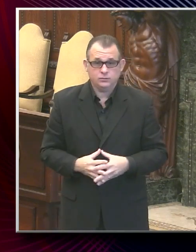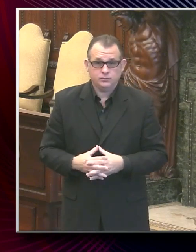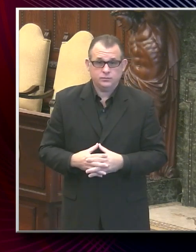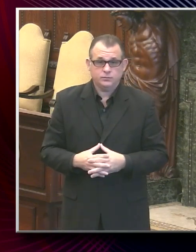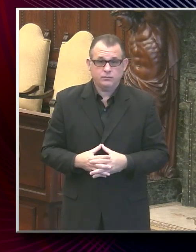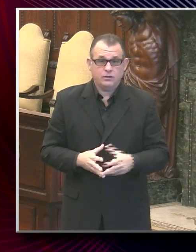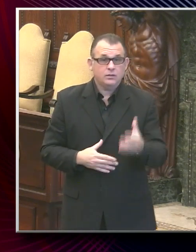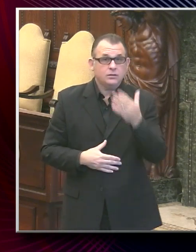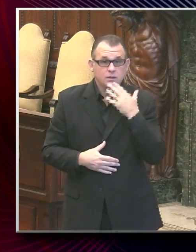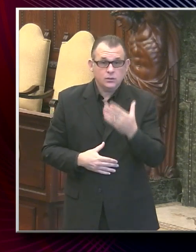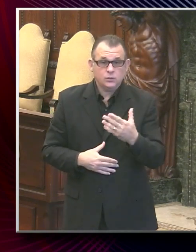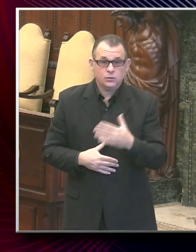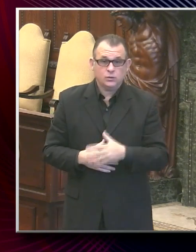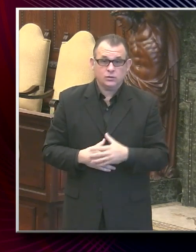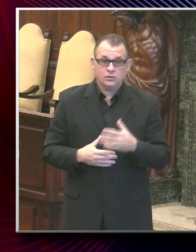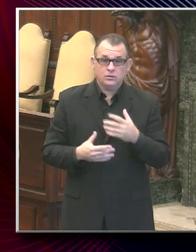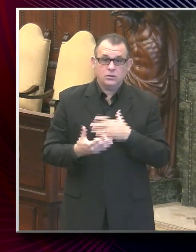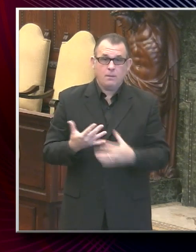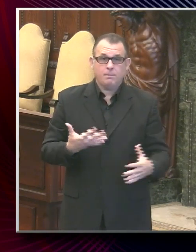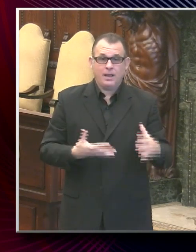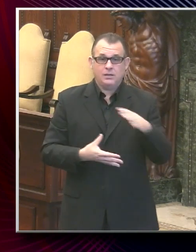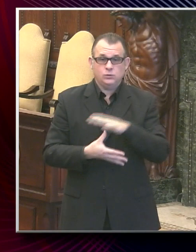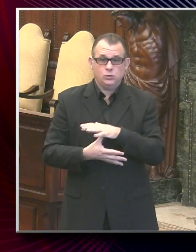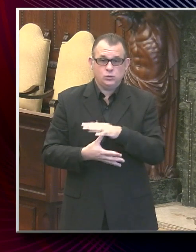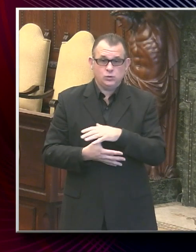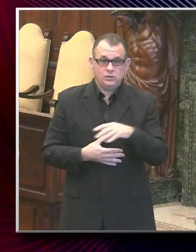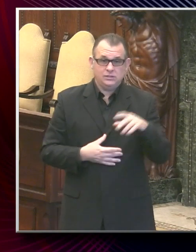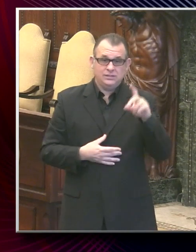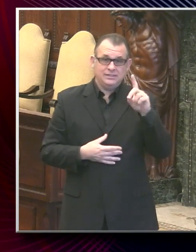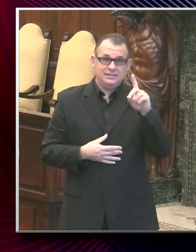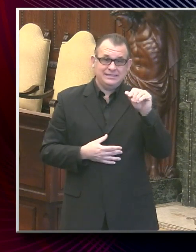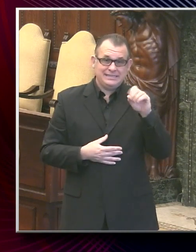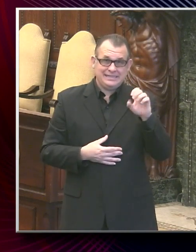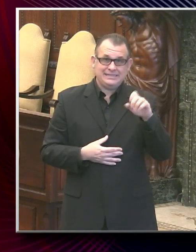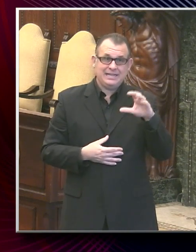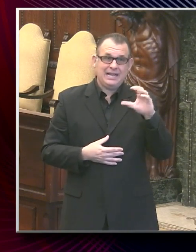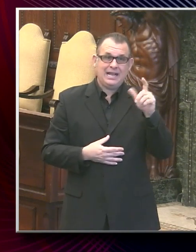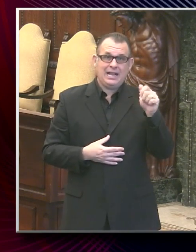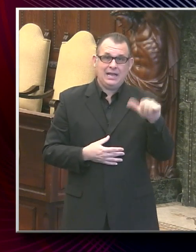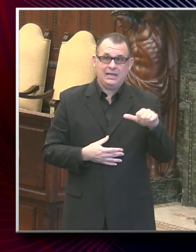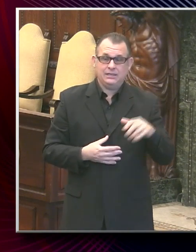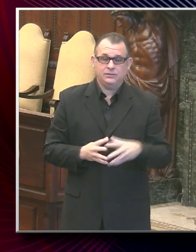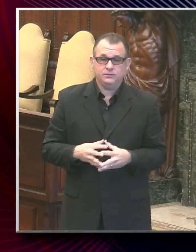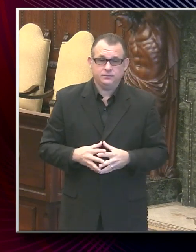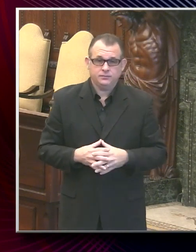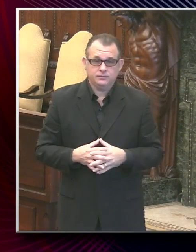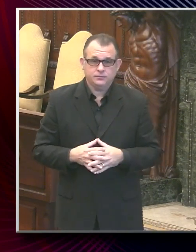Thanks, Kennedy. We're going to go back to Denise Clay at the Sunday Sun.